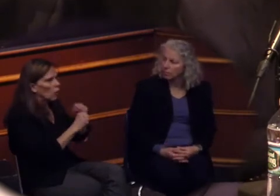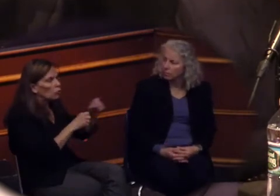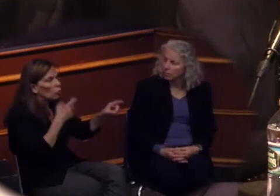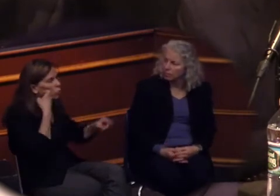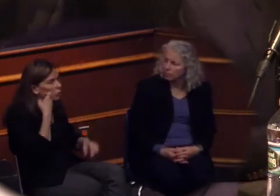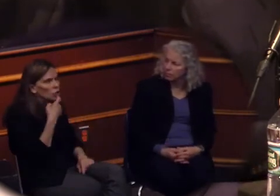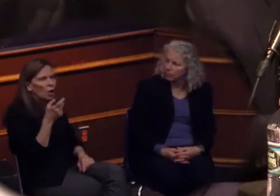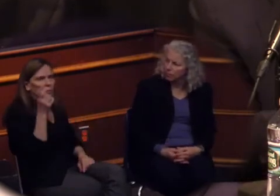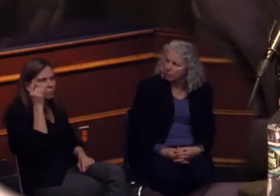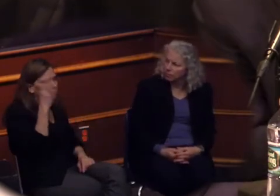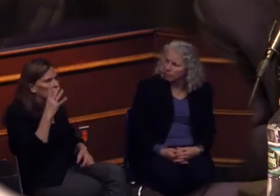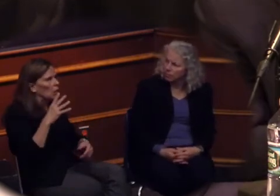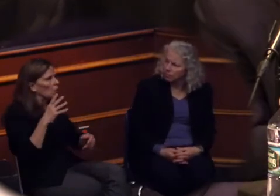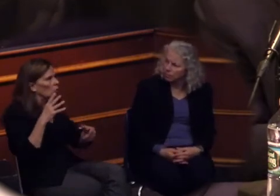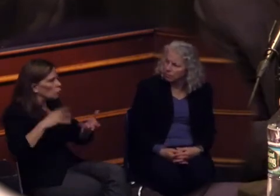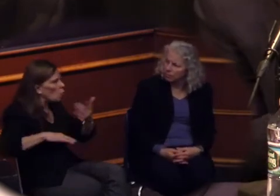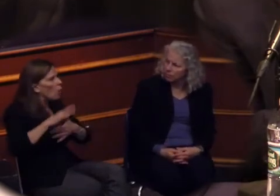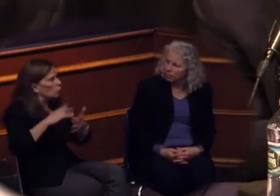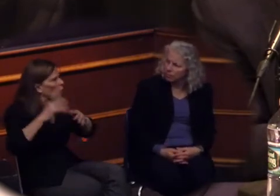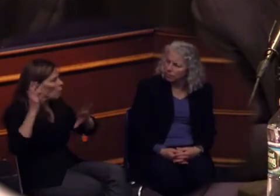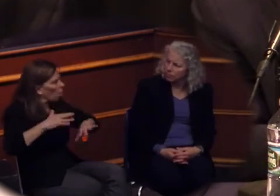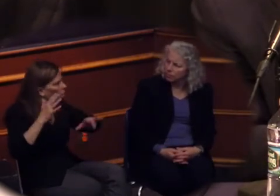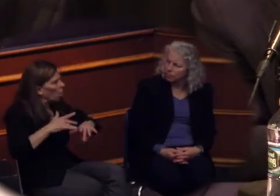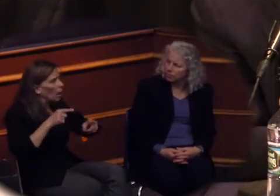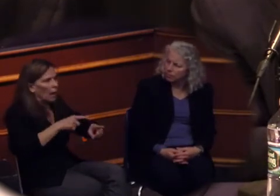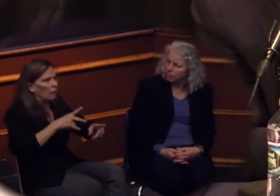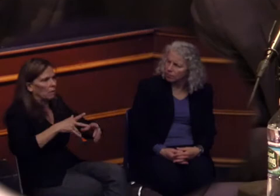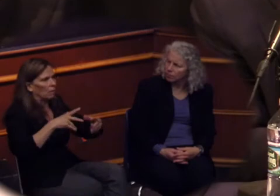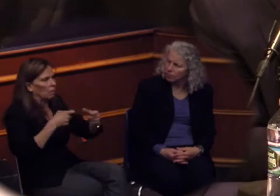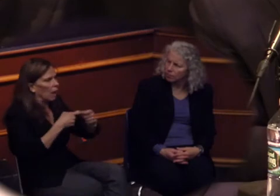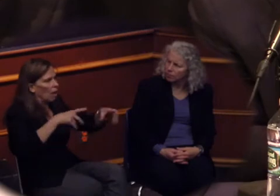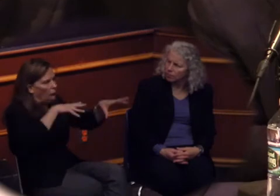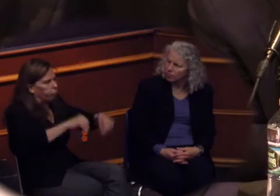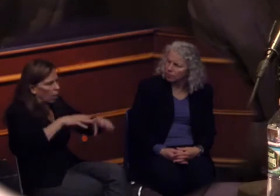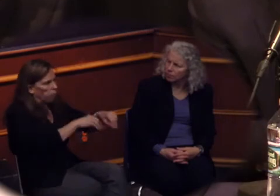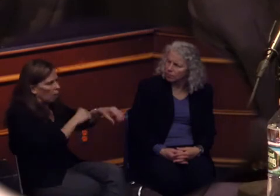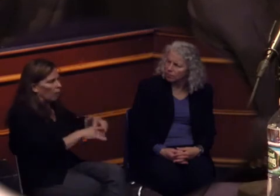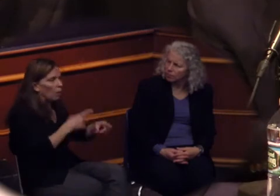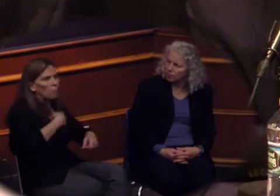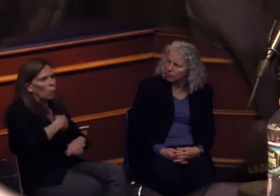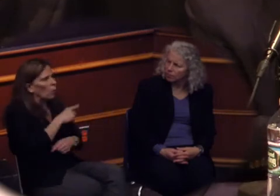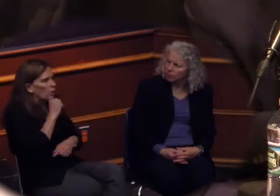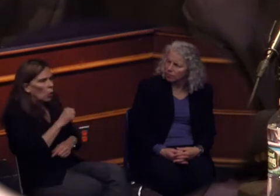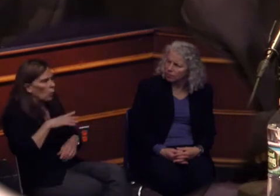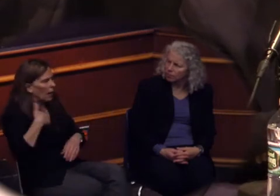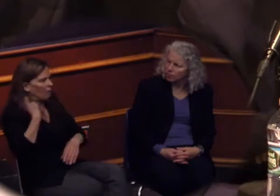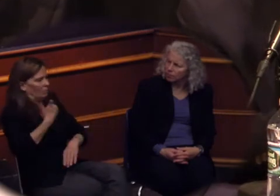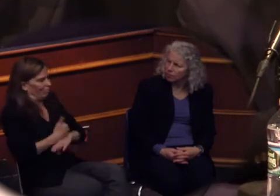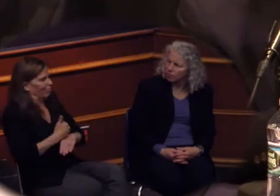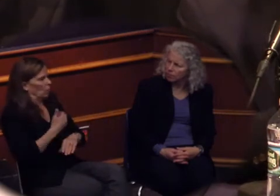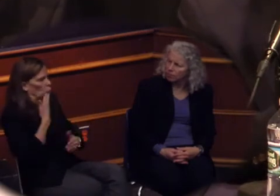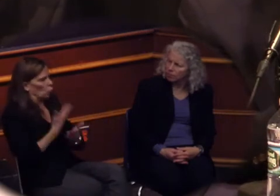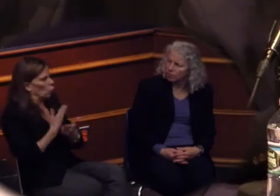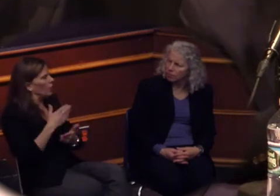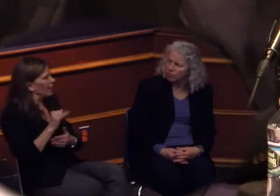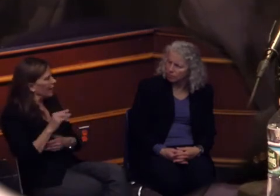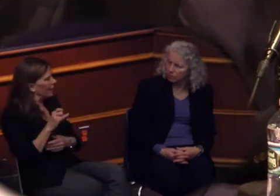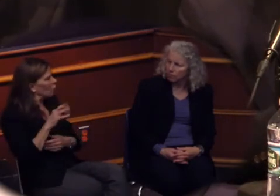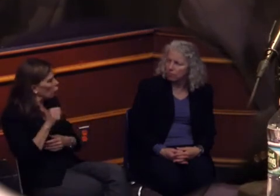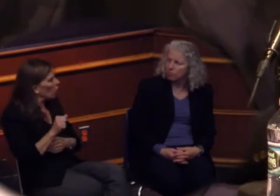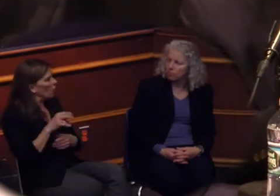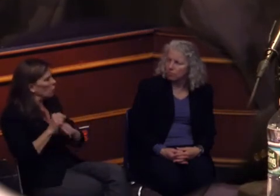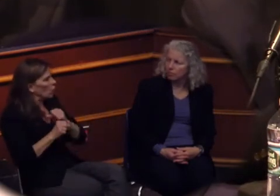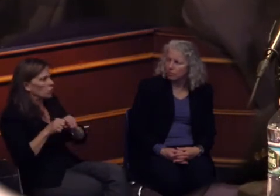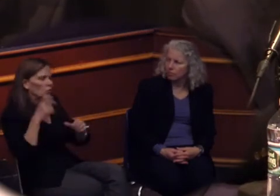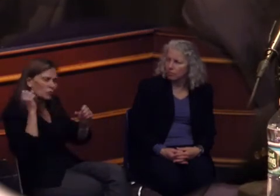showed coastal flooding but inland flooding because we don't have the infrastructure in place. So, yes, we need to stop constructing these pipelines.